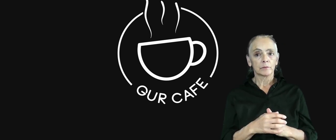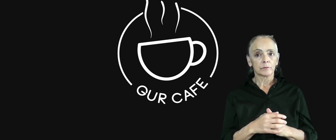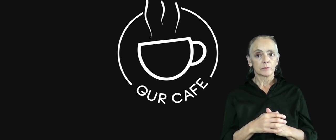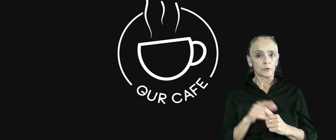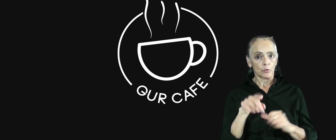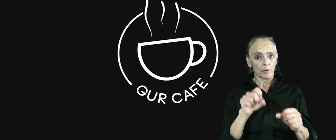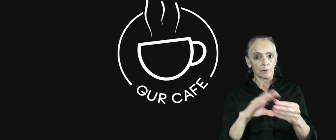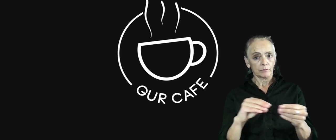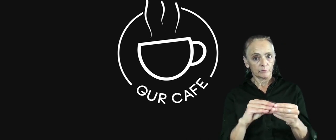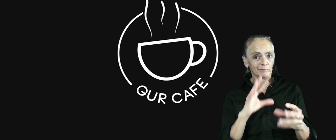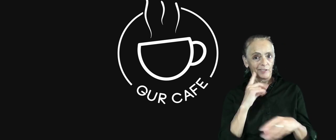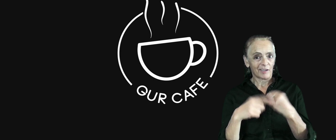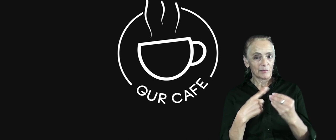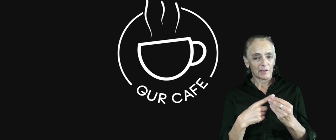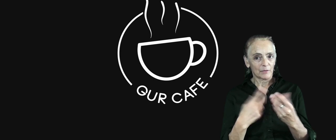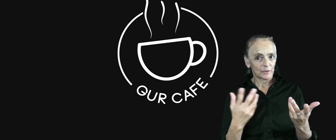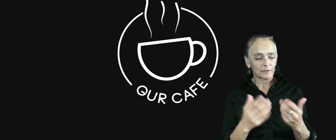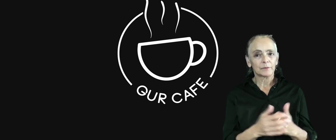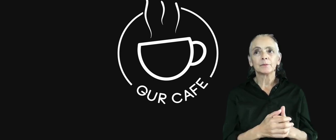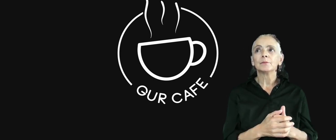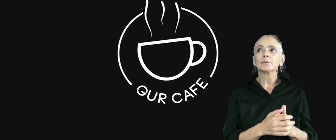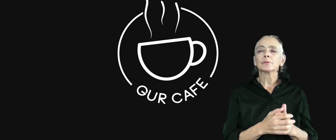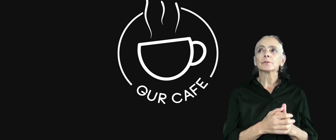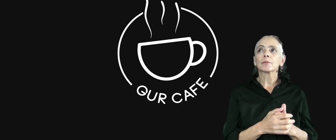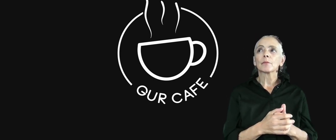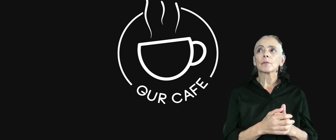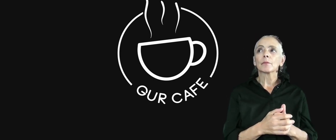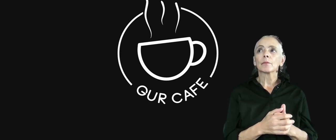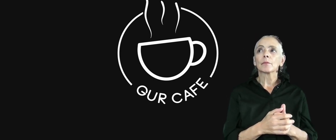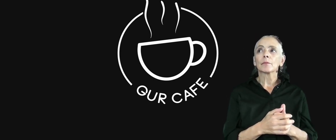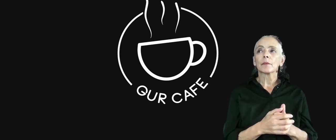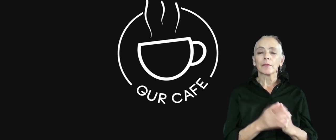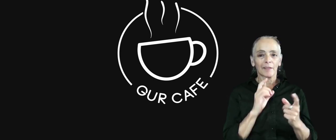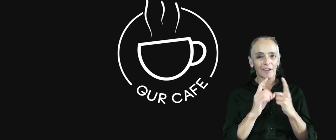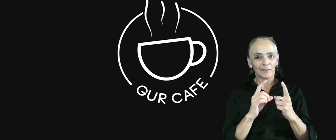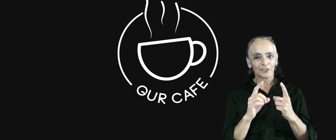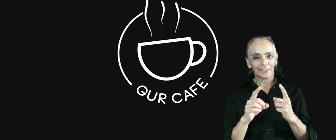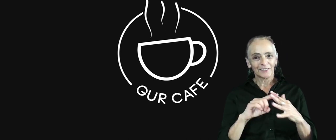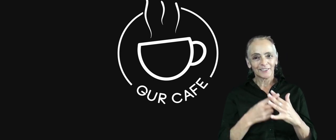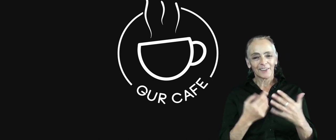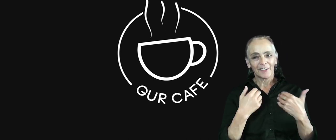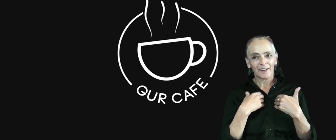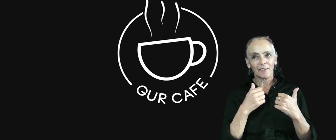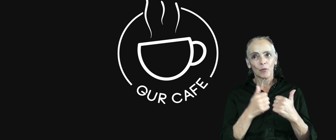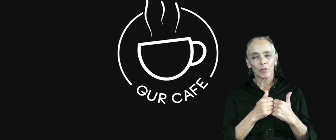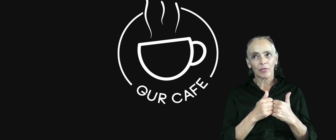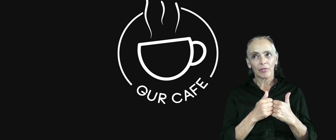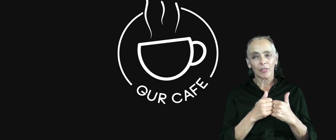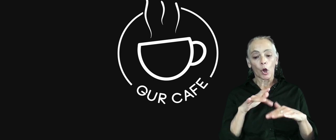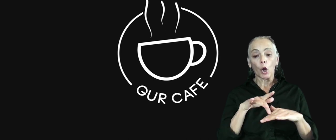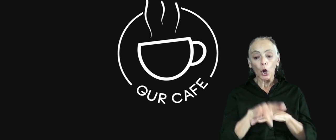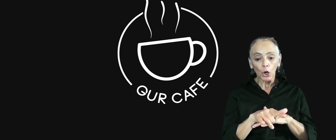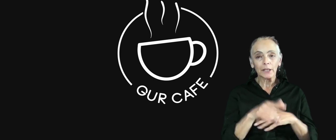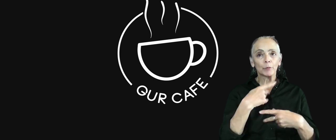because I think that's a very good one. You know, it's the conversation that you started to have with this very early